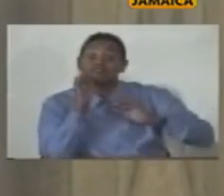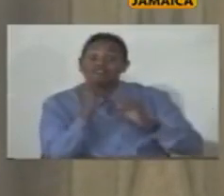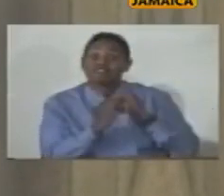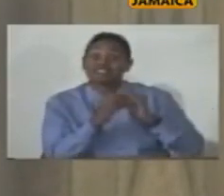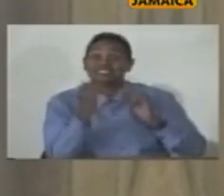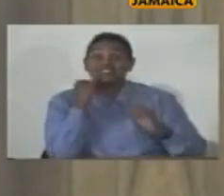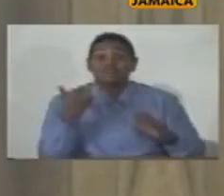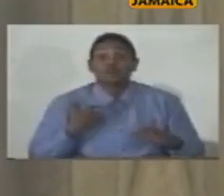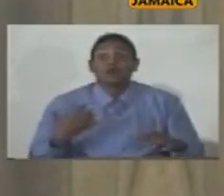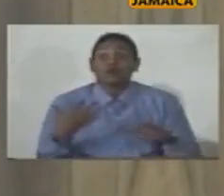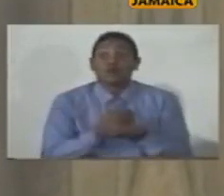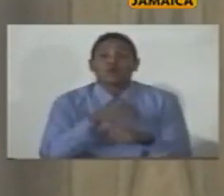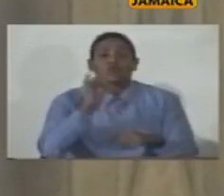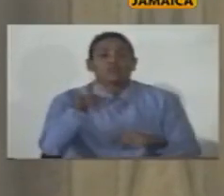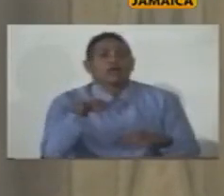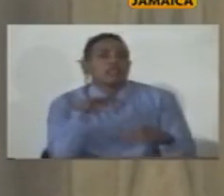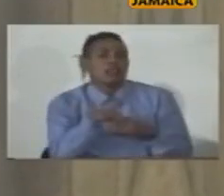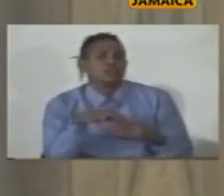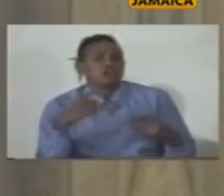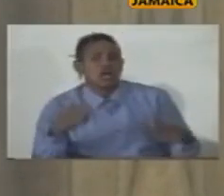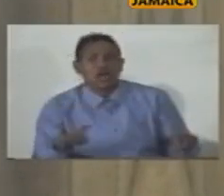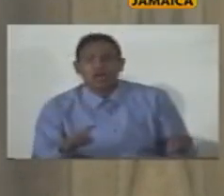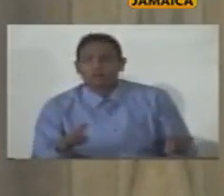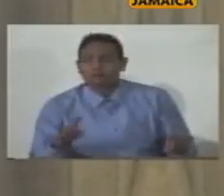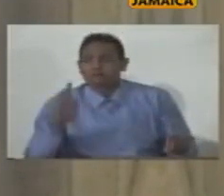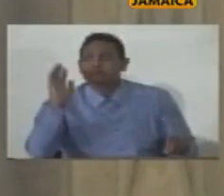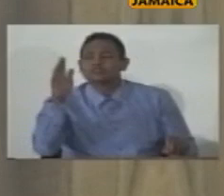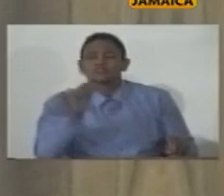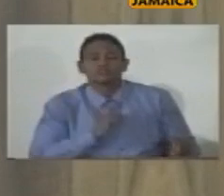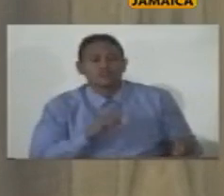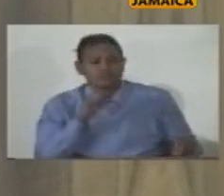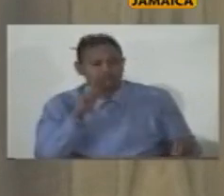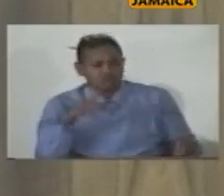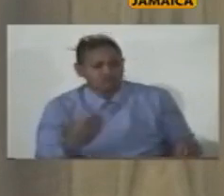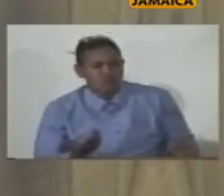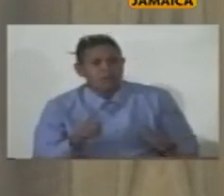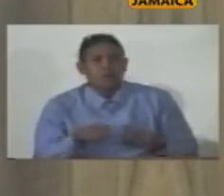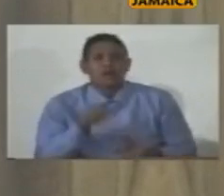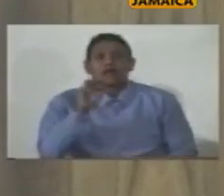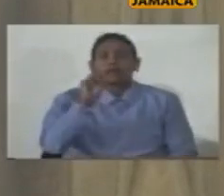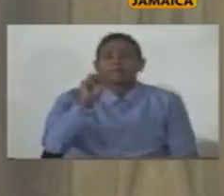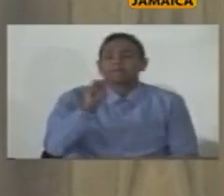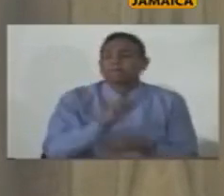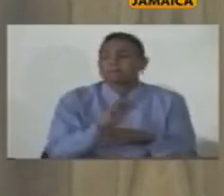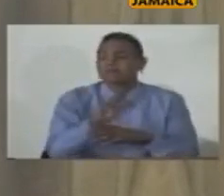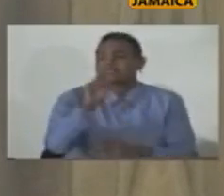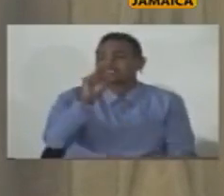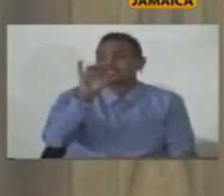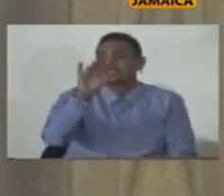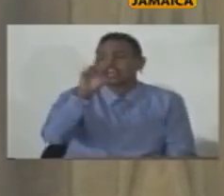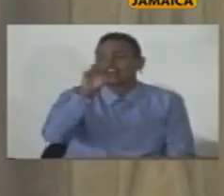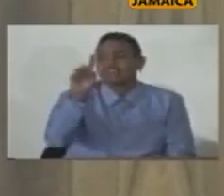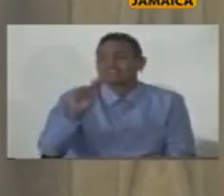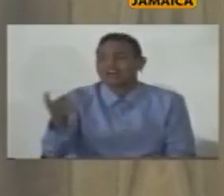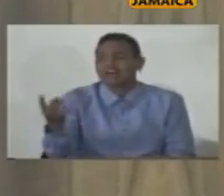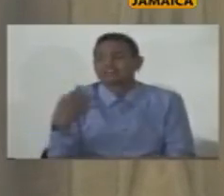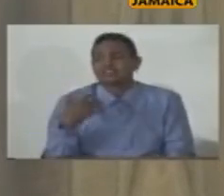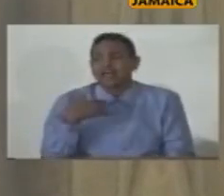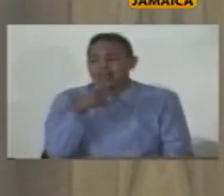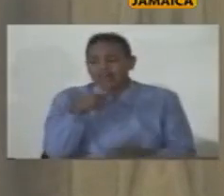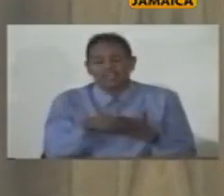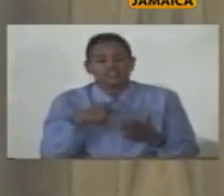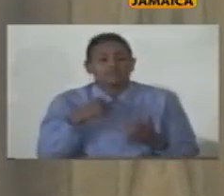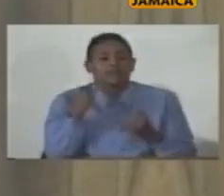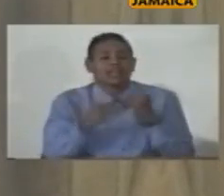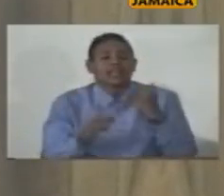election. Mr. Speaker, I was in disbelief when Minister Darrell Vaz forwarded a letter to me last November,